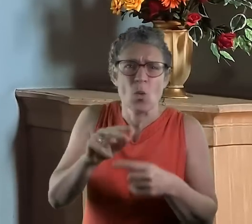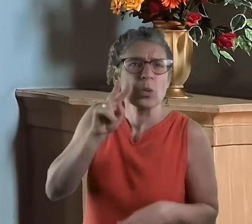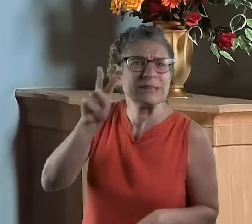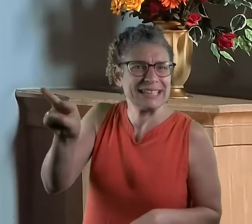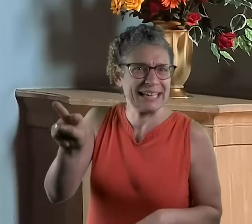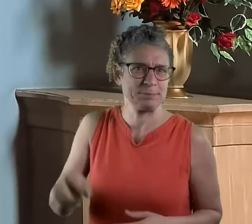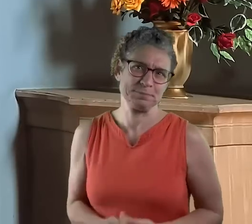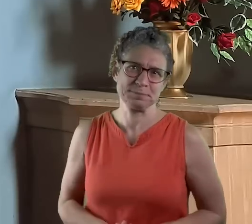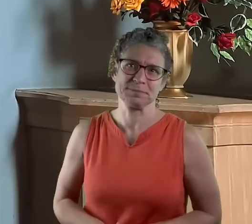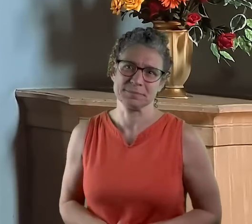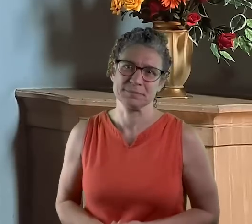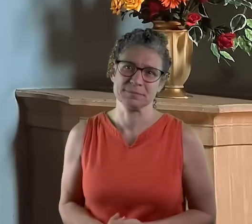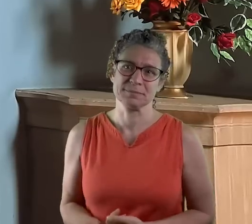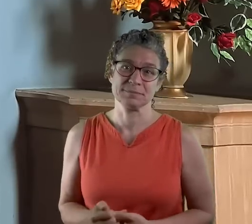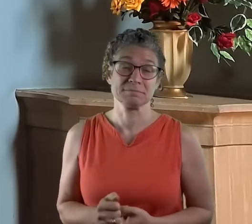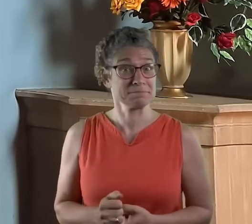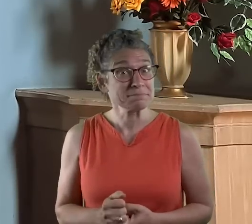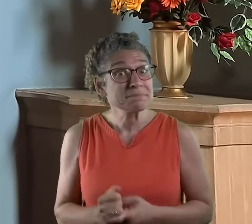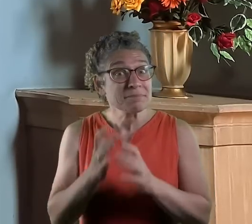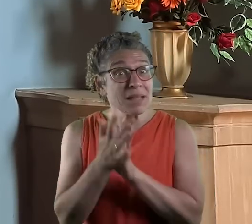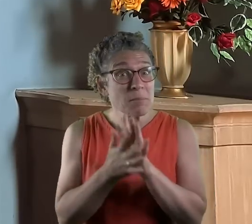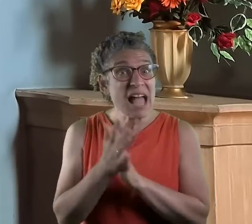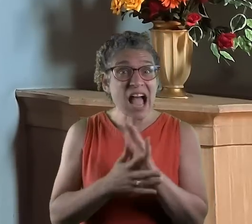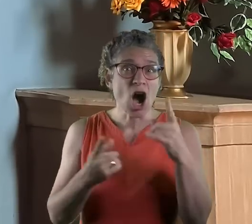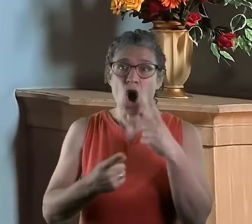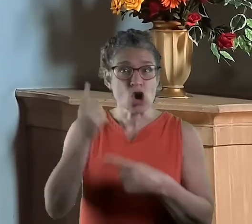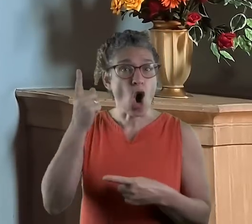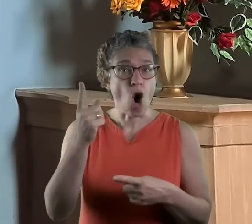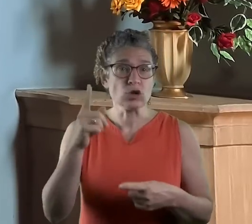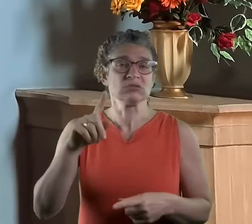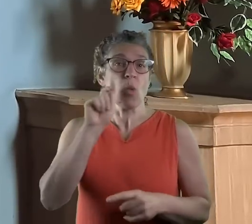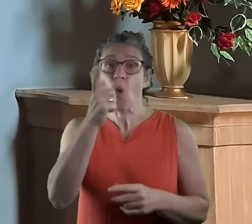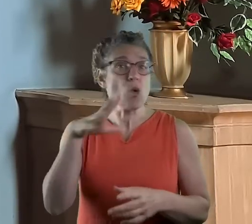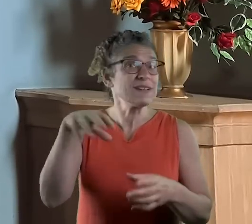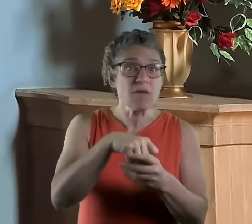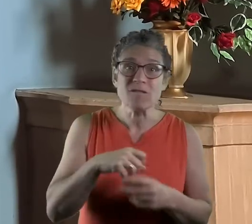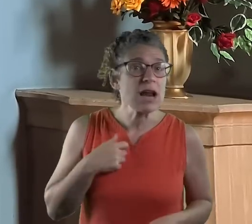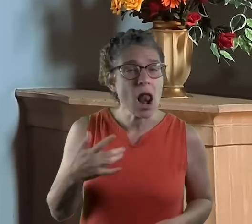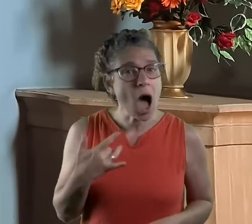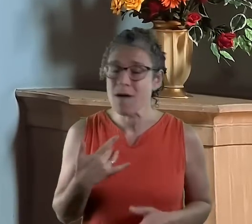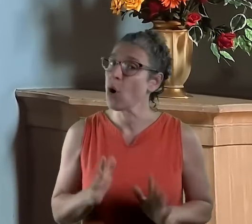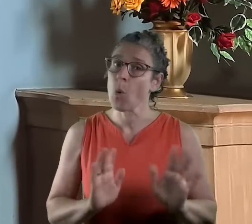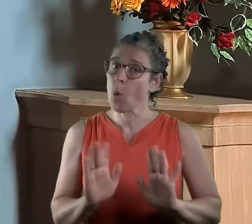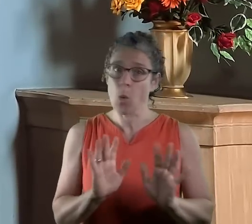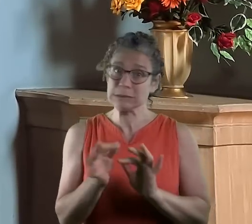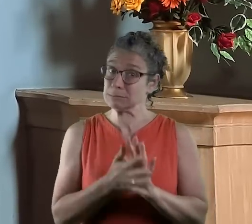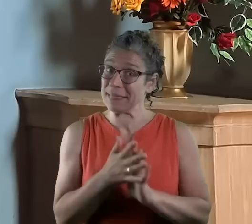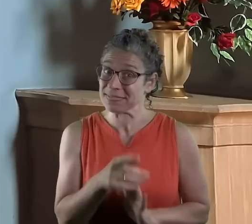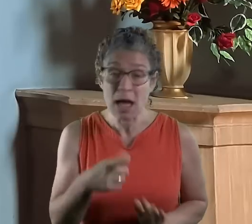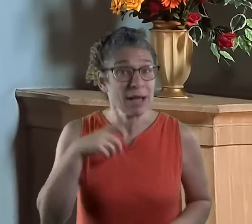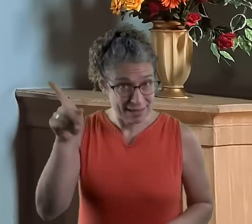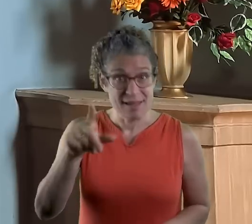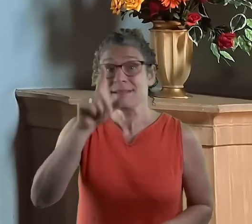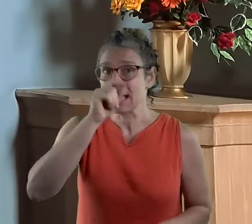it right here and now. Now, that isn't to say that God doesn't work here and now in our immediate circumstances. He